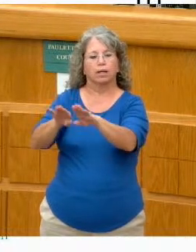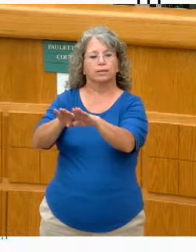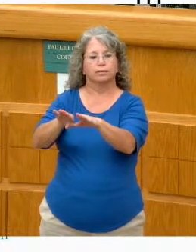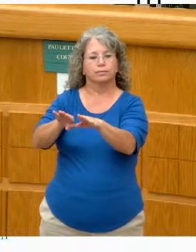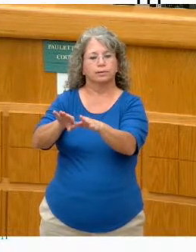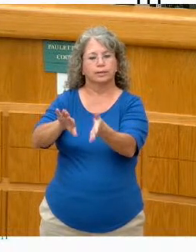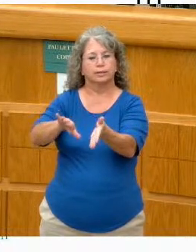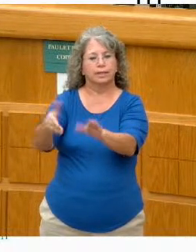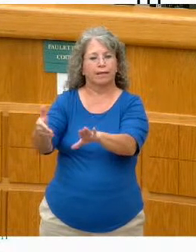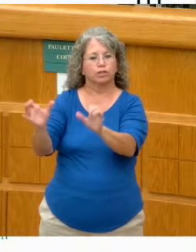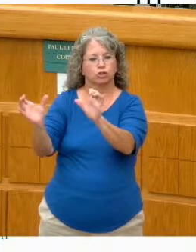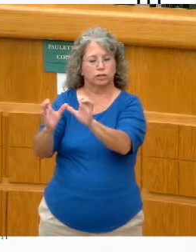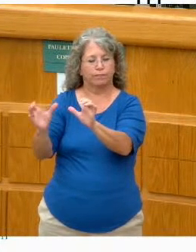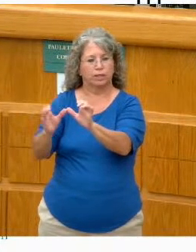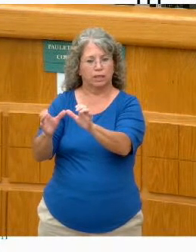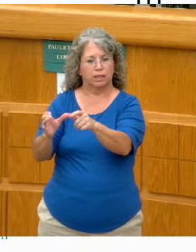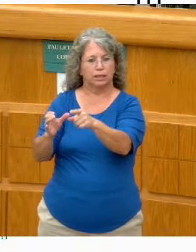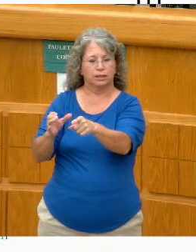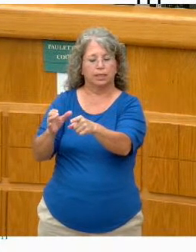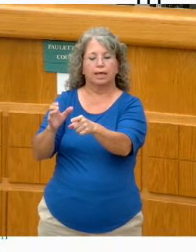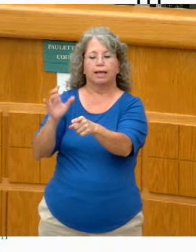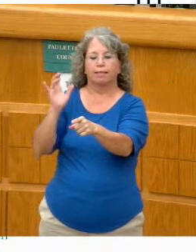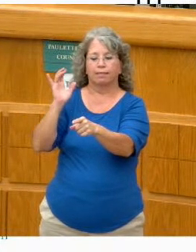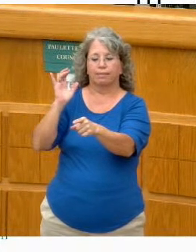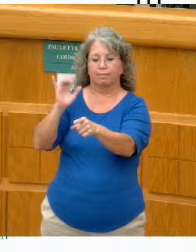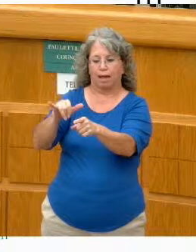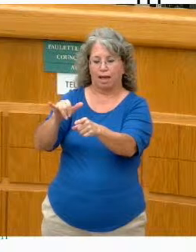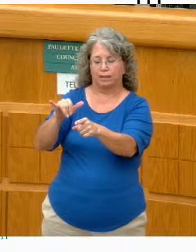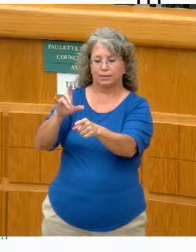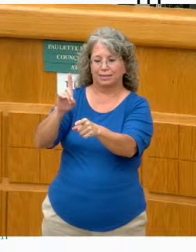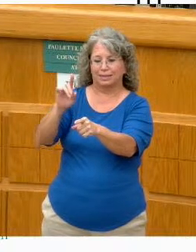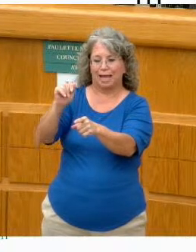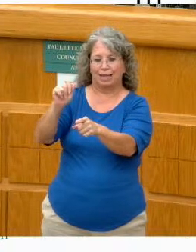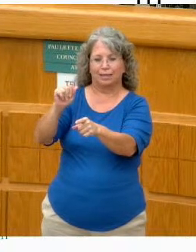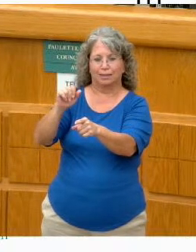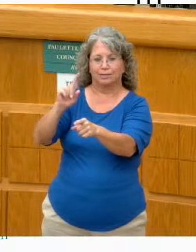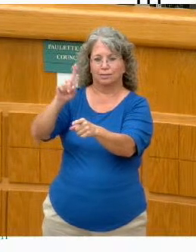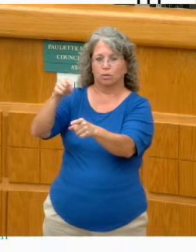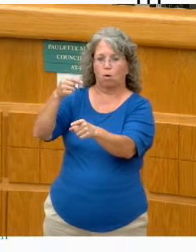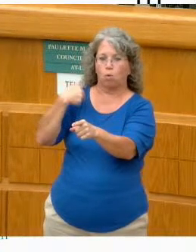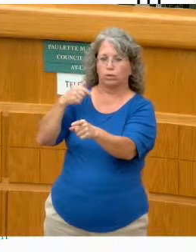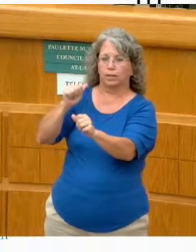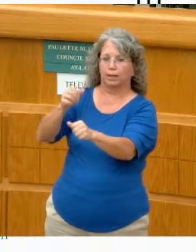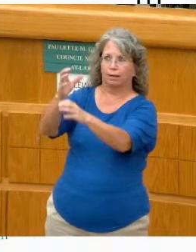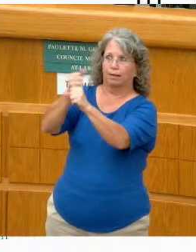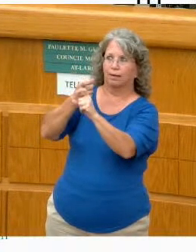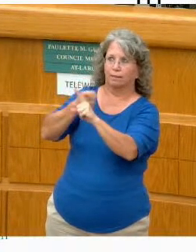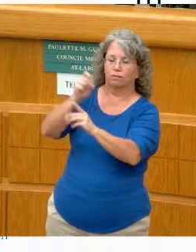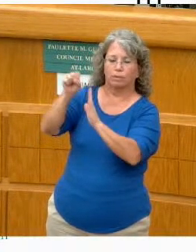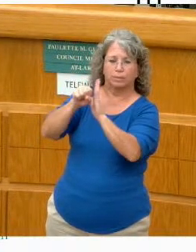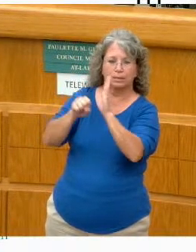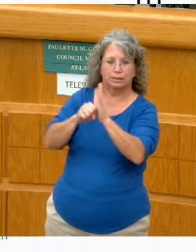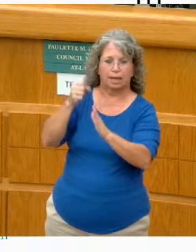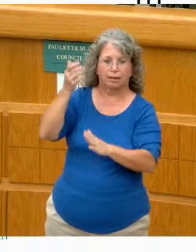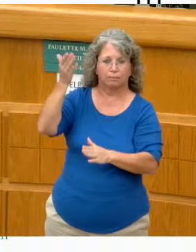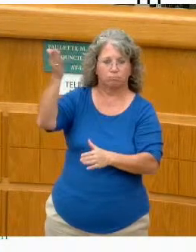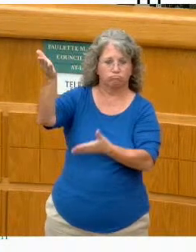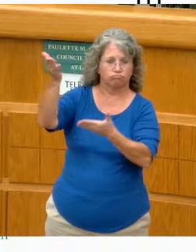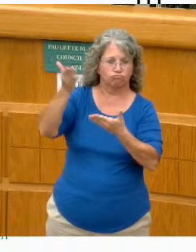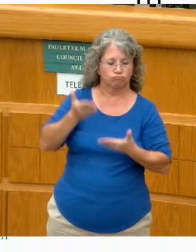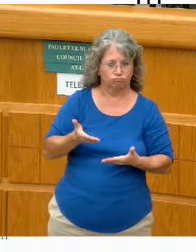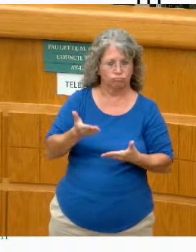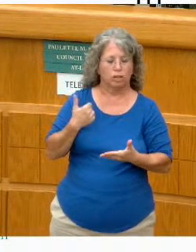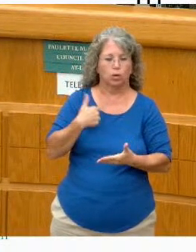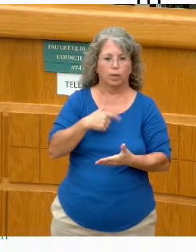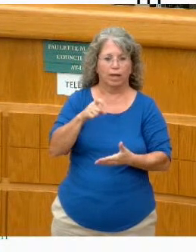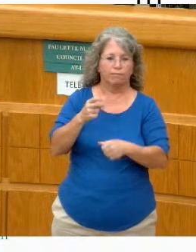that's getting output by the state, and the only way that we can compare between different regions in the state is to use this